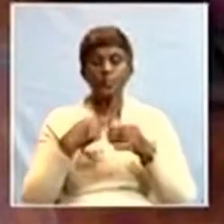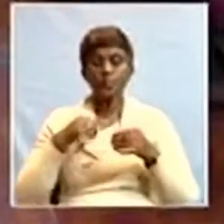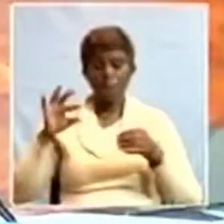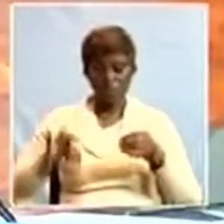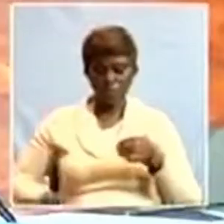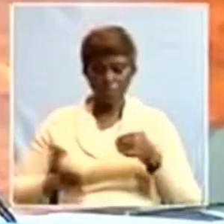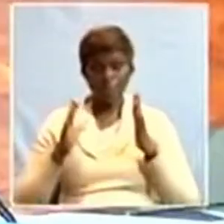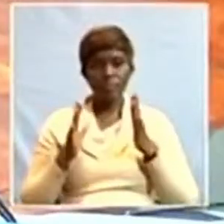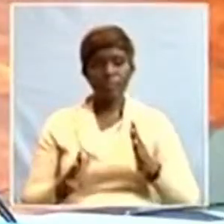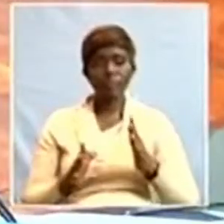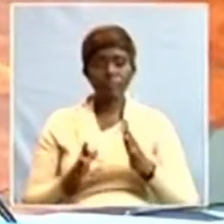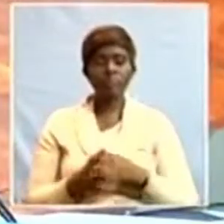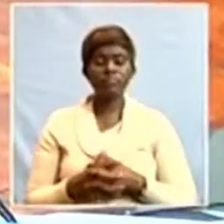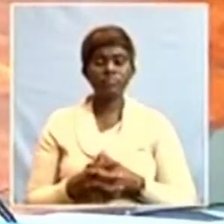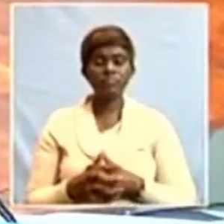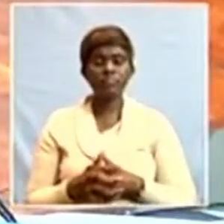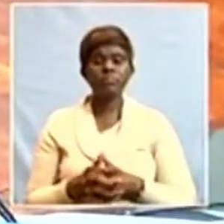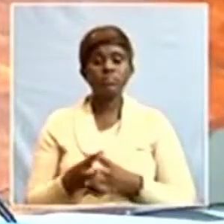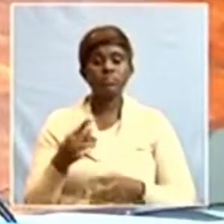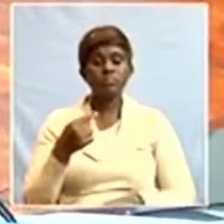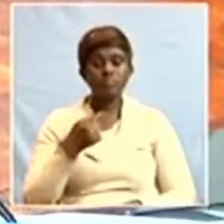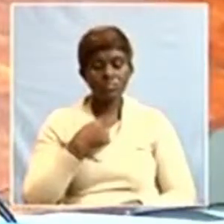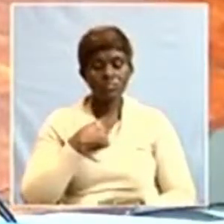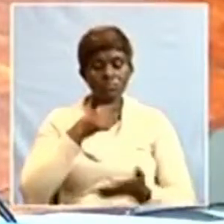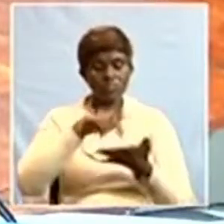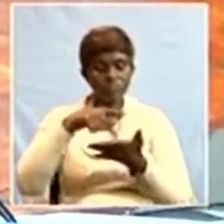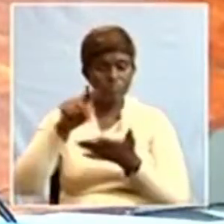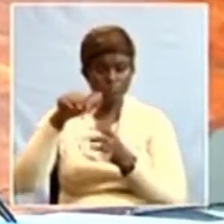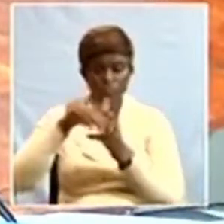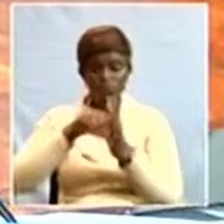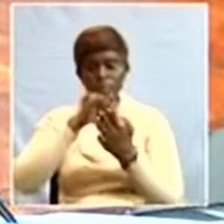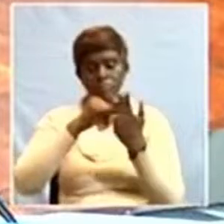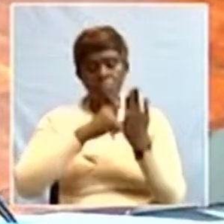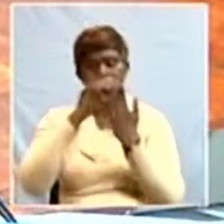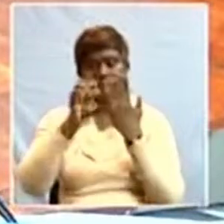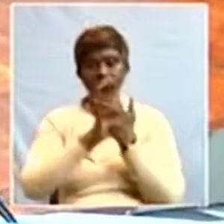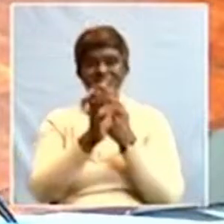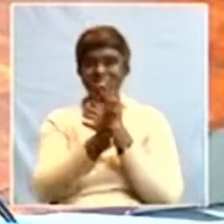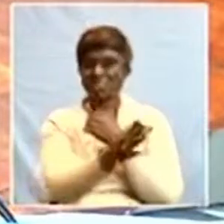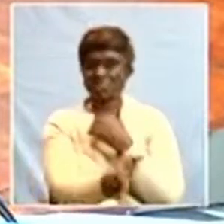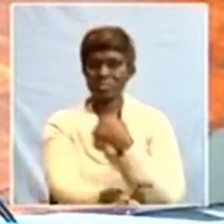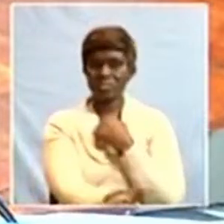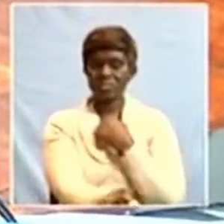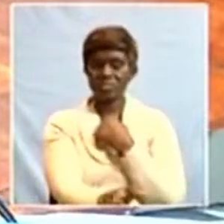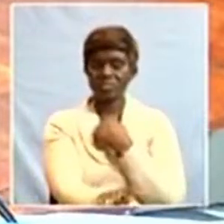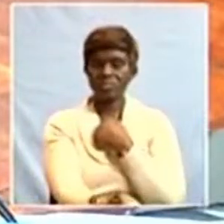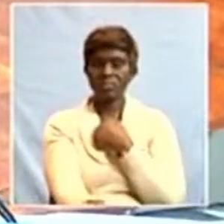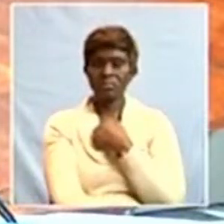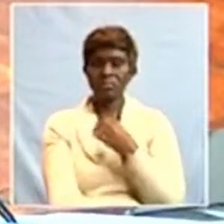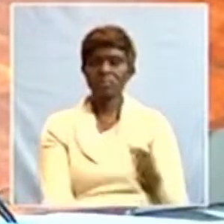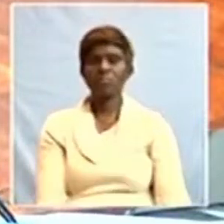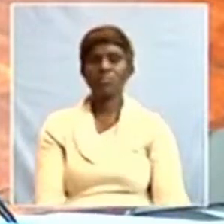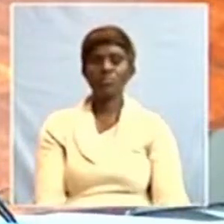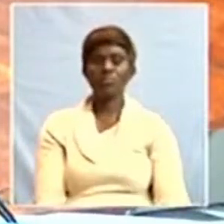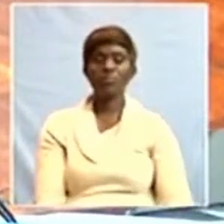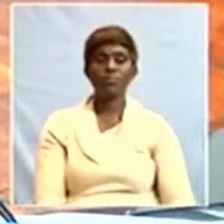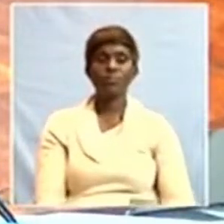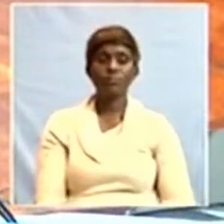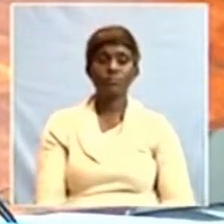beneficiary. I was paid in June, July. Then August, September, I'm not being